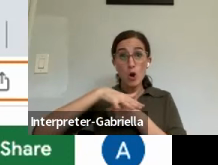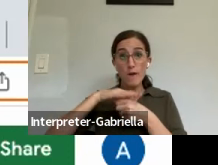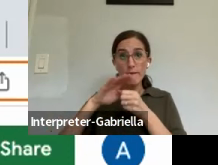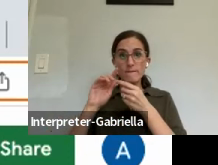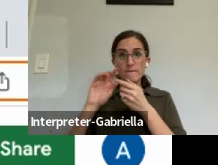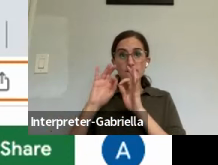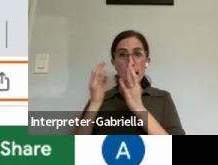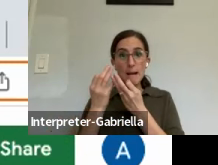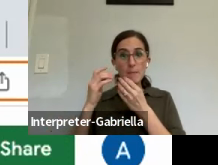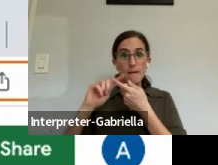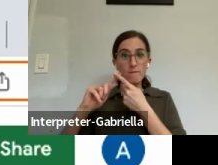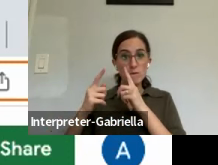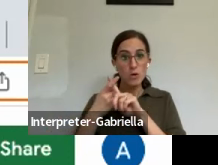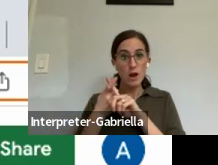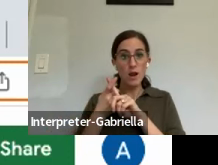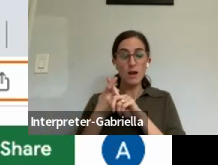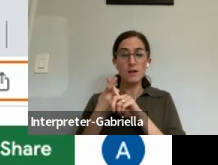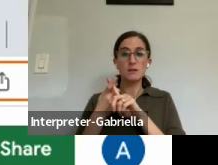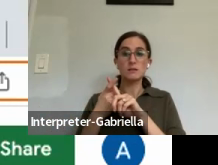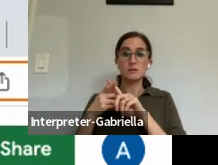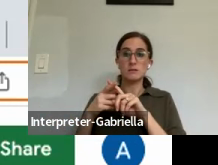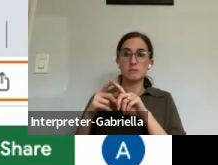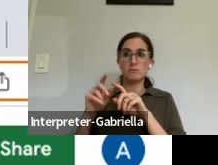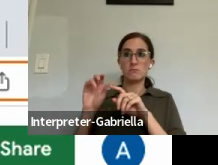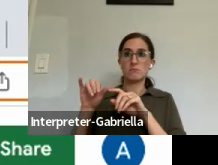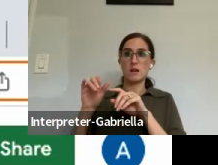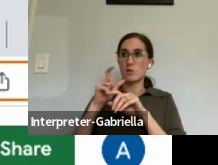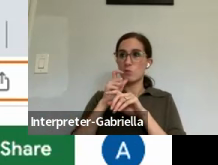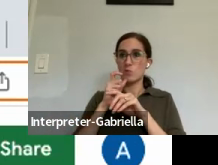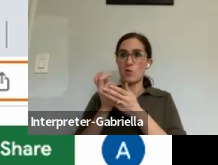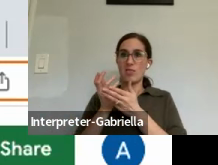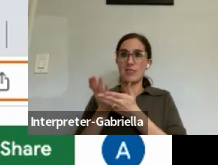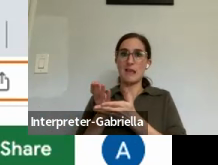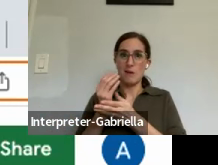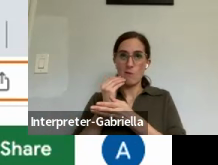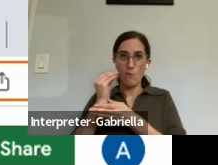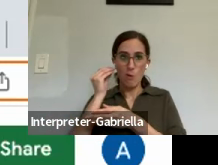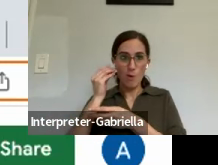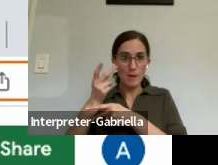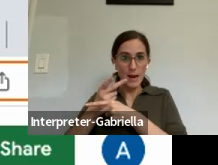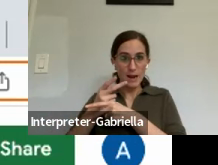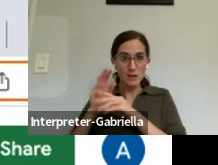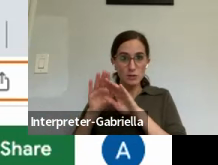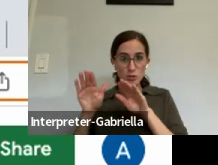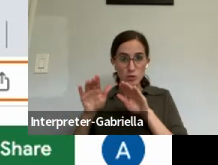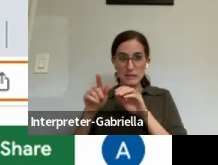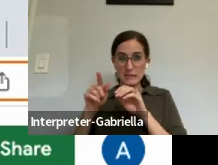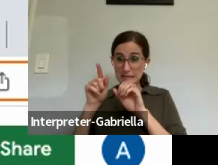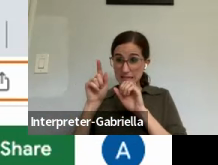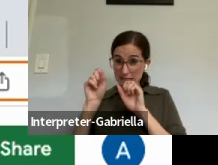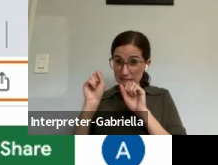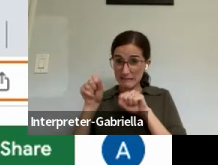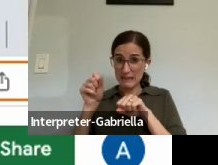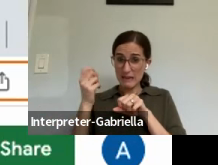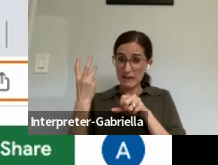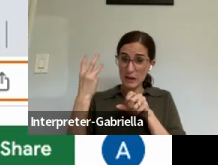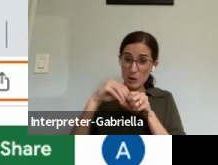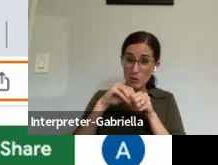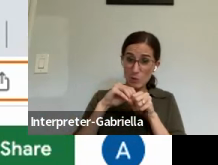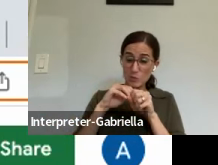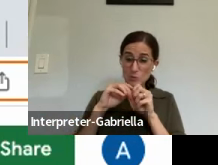providers. Essentially, they are home-based childcare providers, if we can include them in the definition. Quisiera incluir